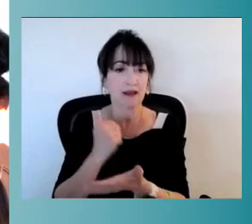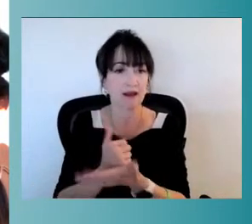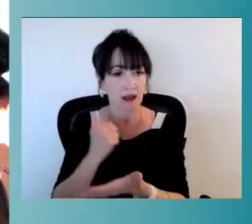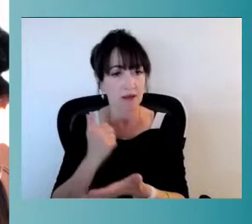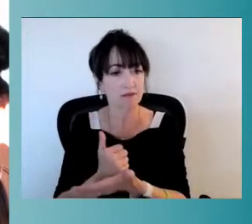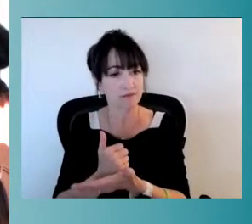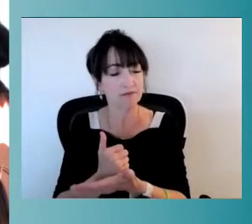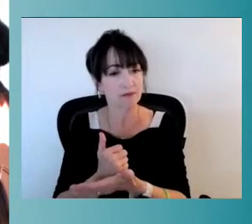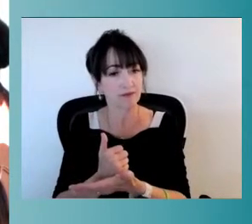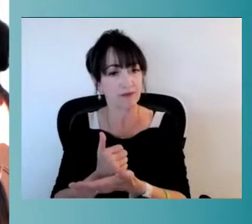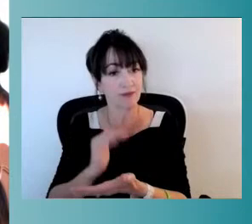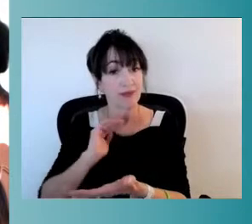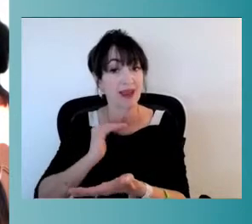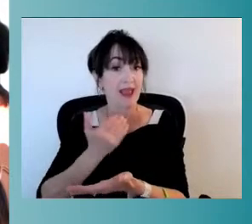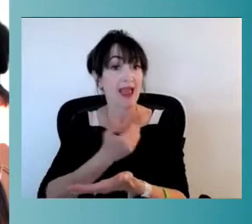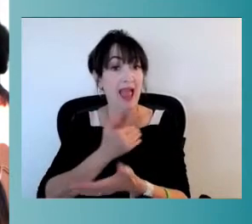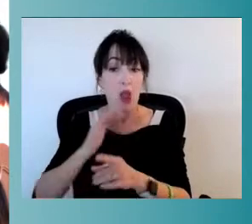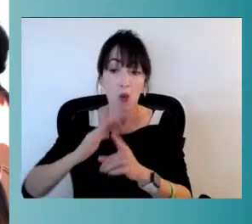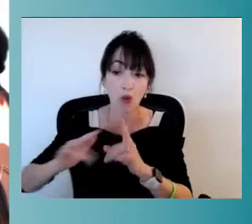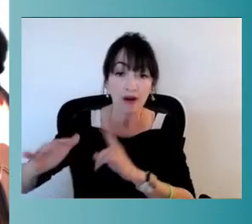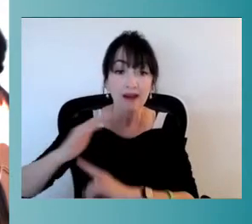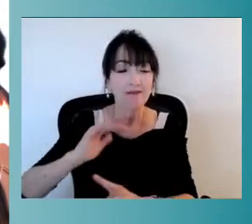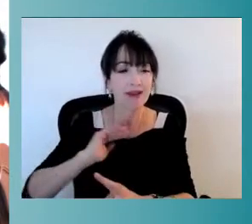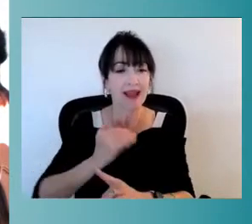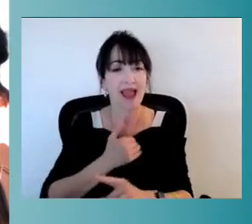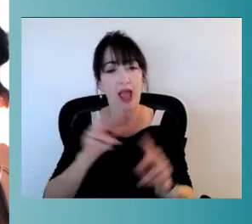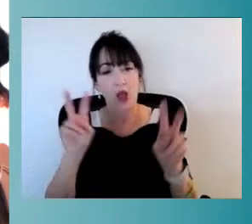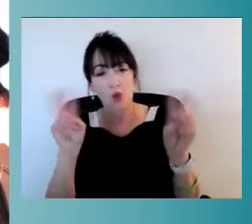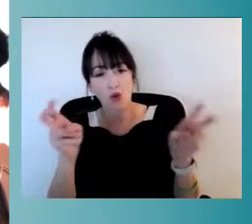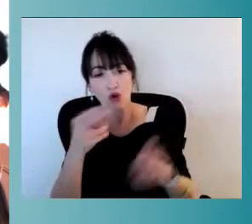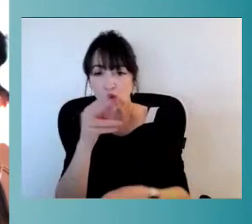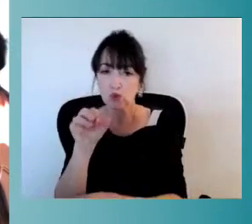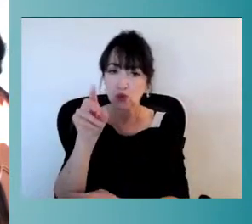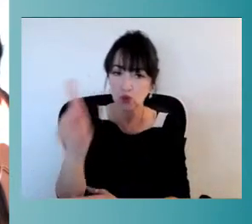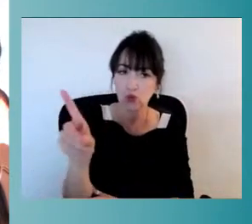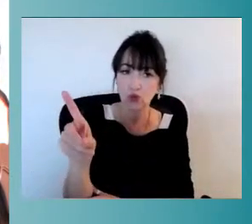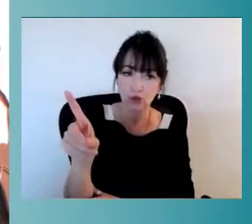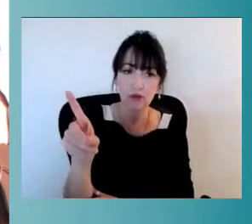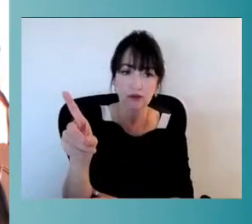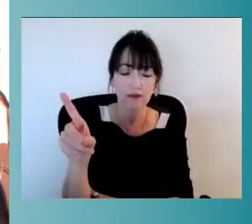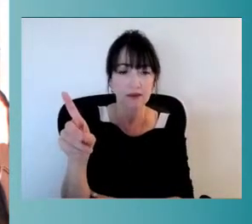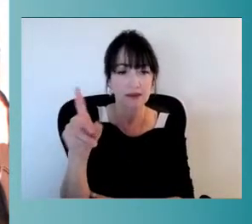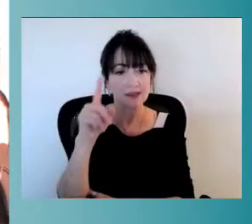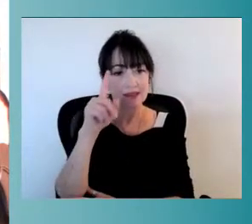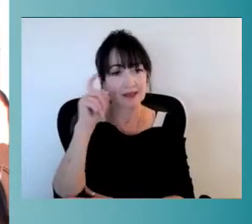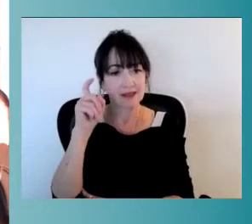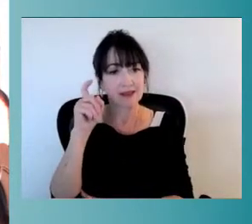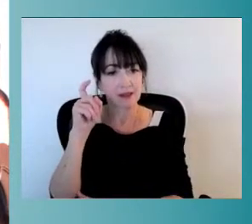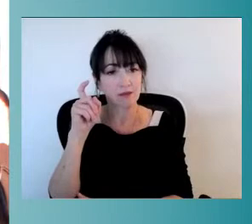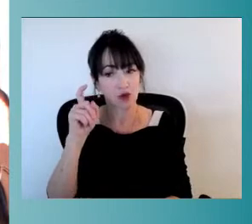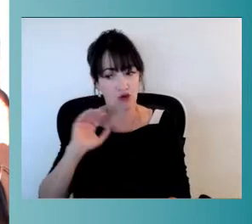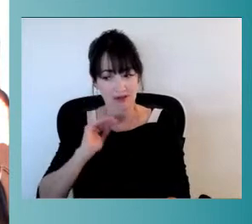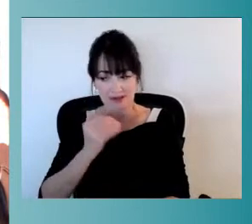environment in our hood, because the neighbors have left the hood, the environment of our hood is trauma.